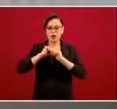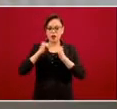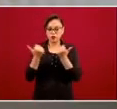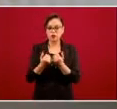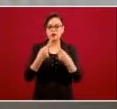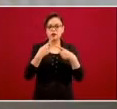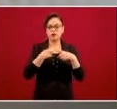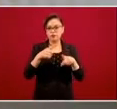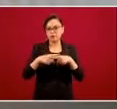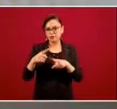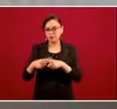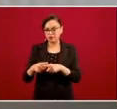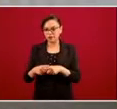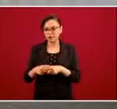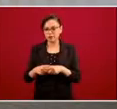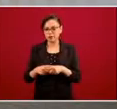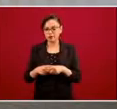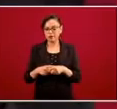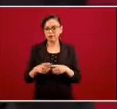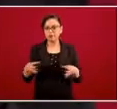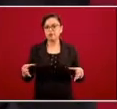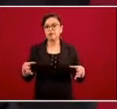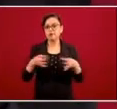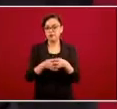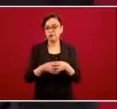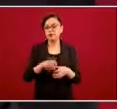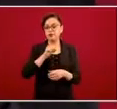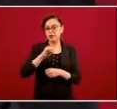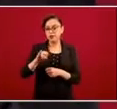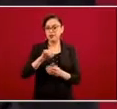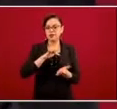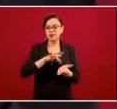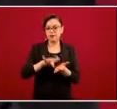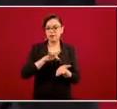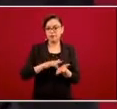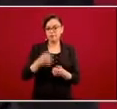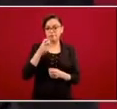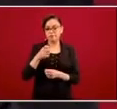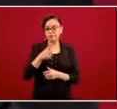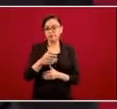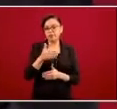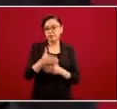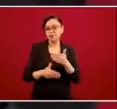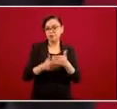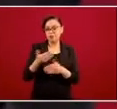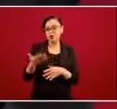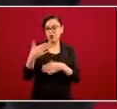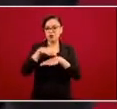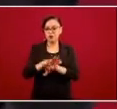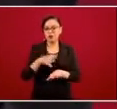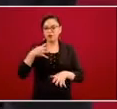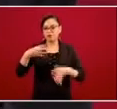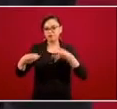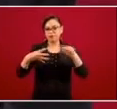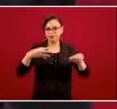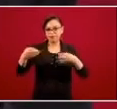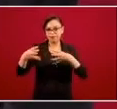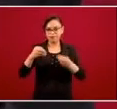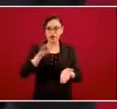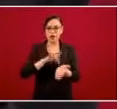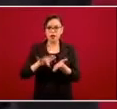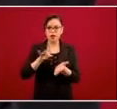weeks ago that there is an alliance plan in which two of the biggest associations of